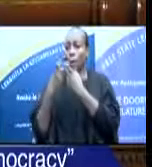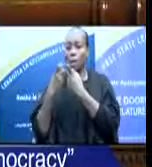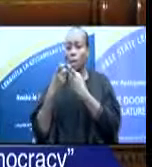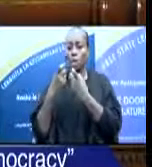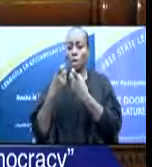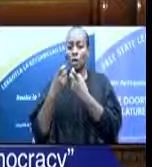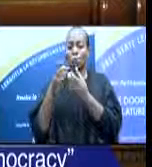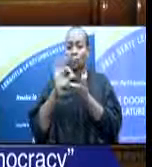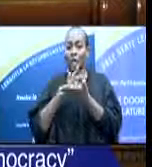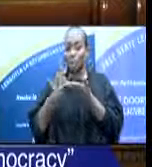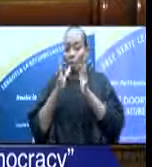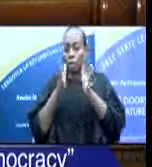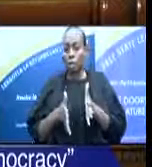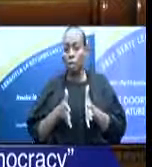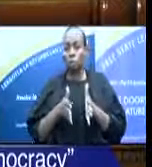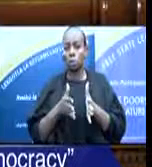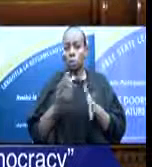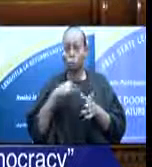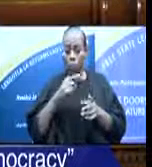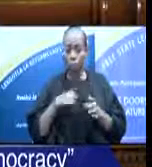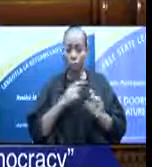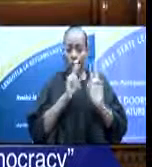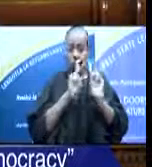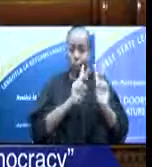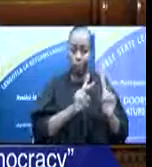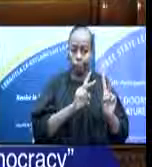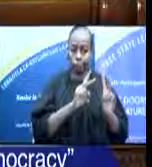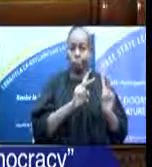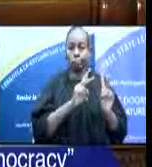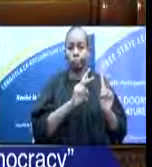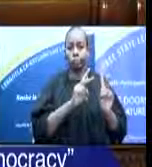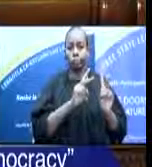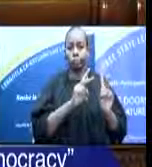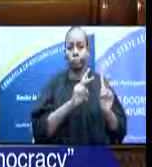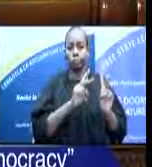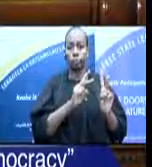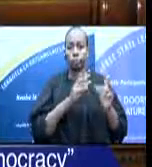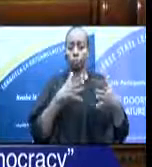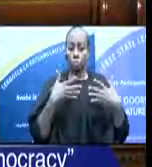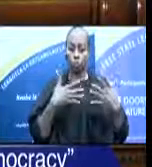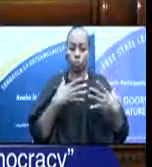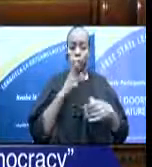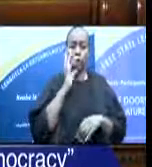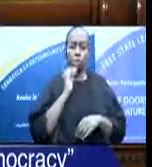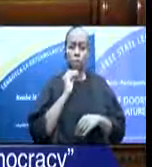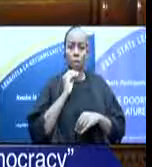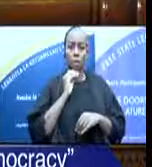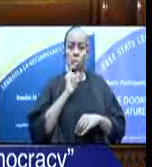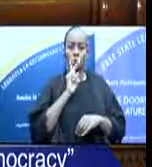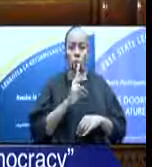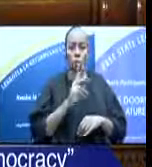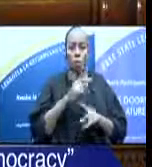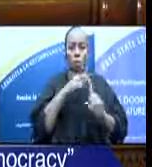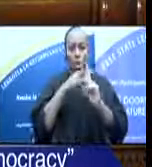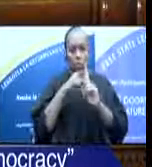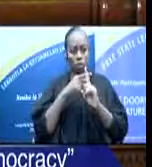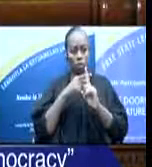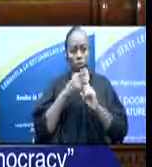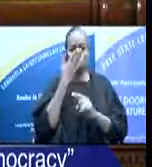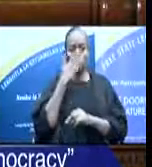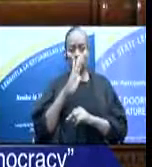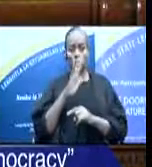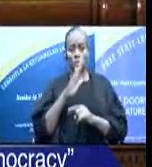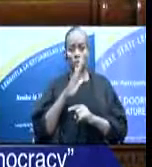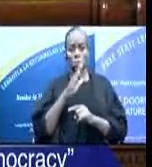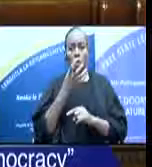cleanness of the facilities we visited was a promising experience, and the general positive attitude among staff were